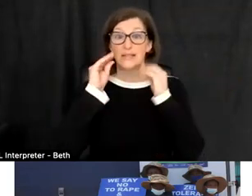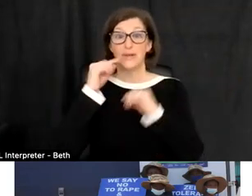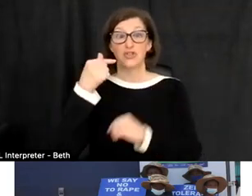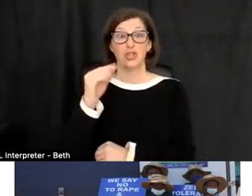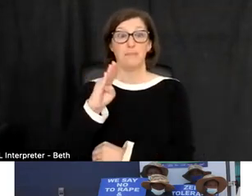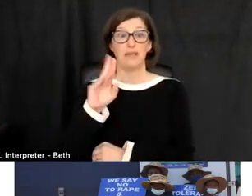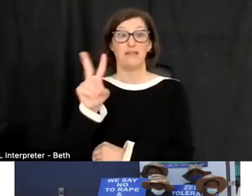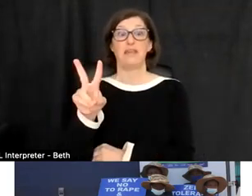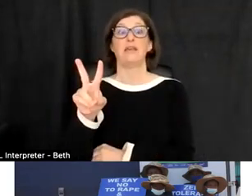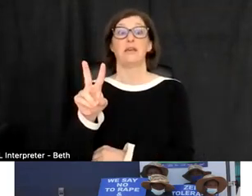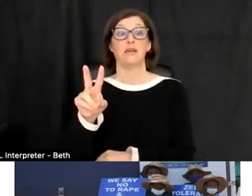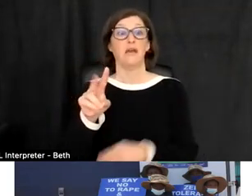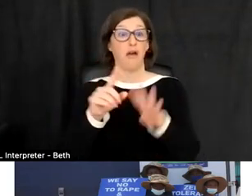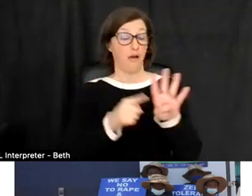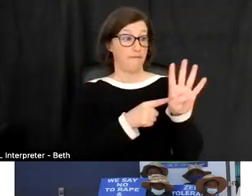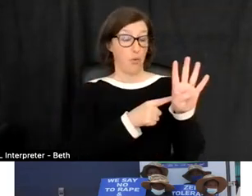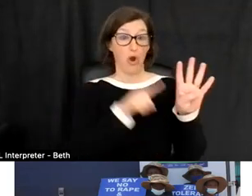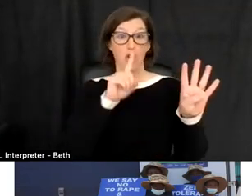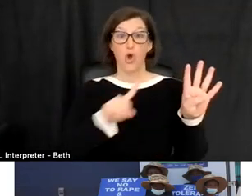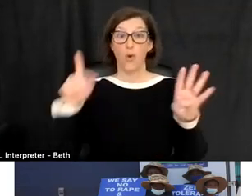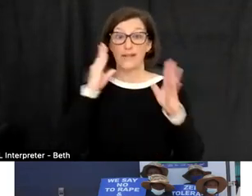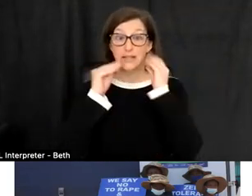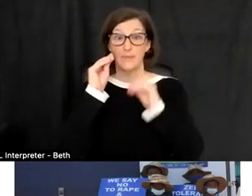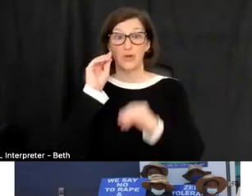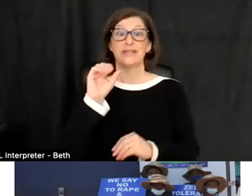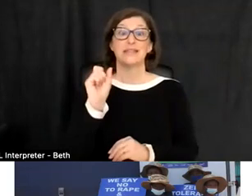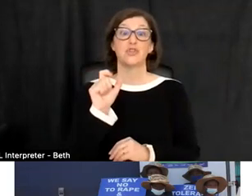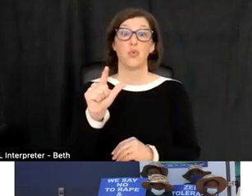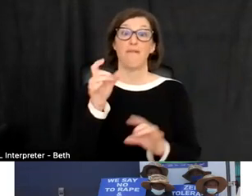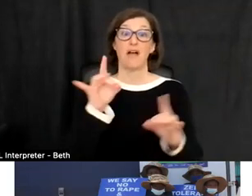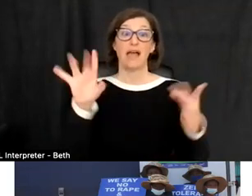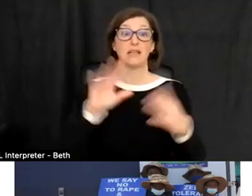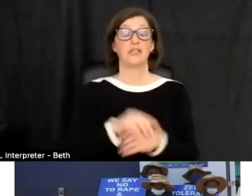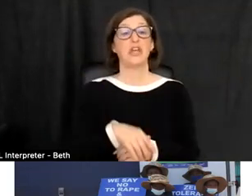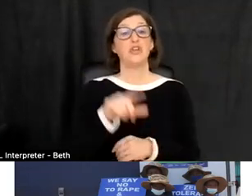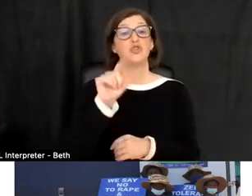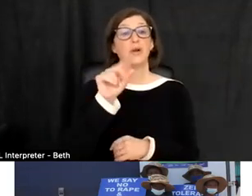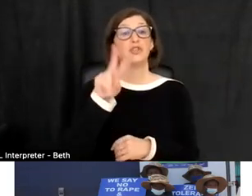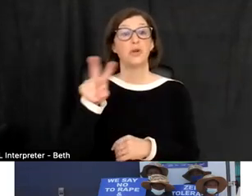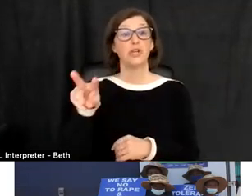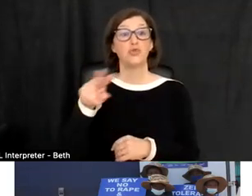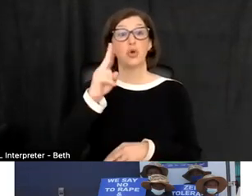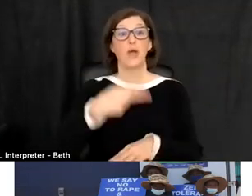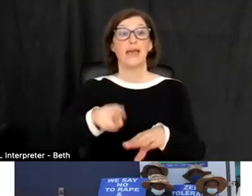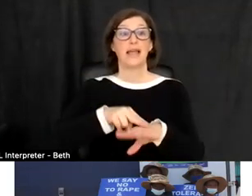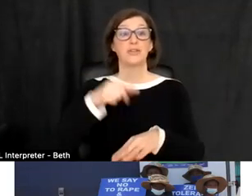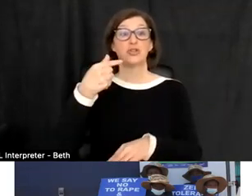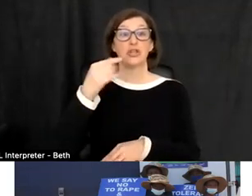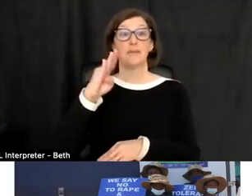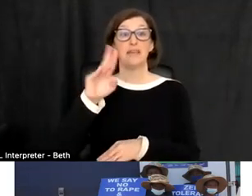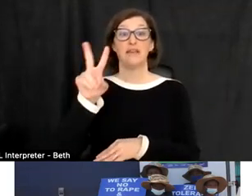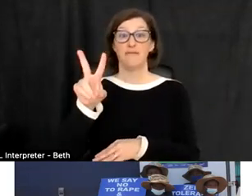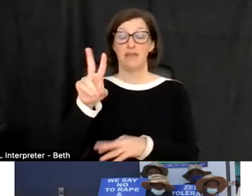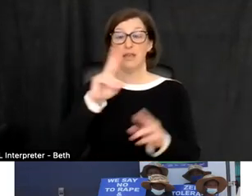have experienced sexual violence. And in 2020, through our national GBV hotline, there